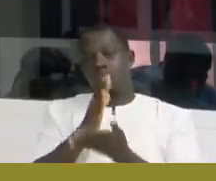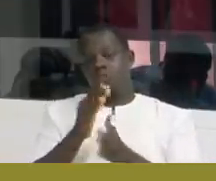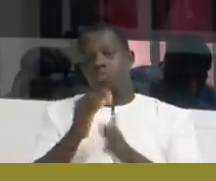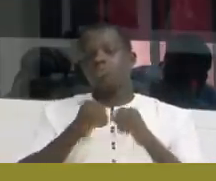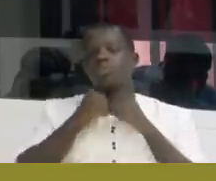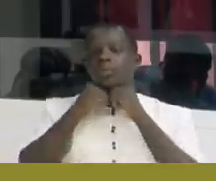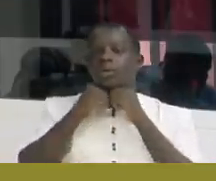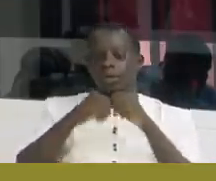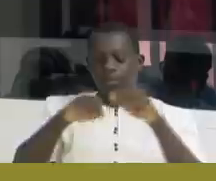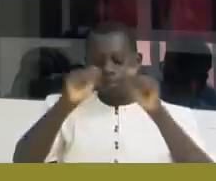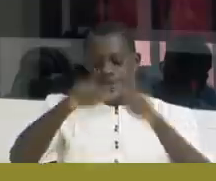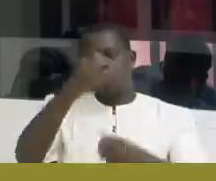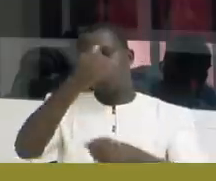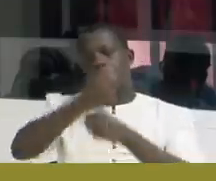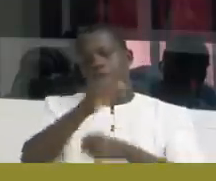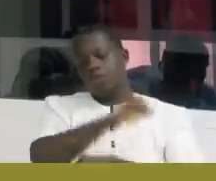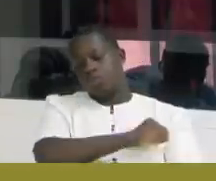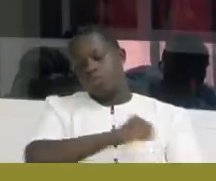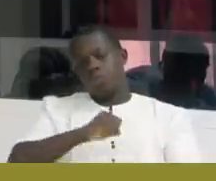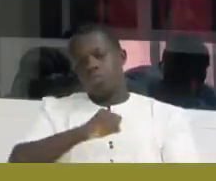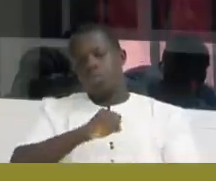to launch this coup.